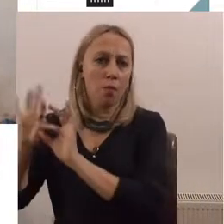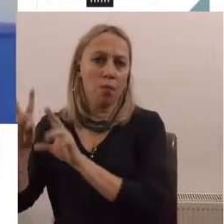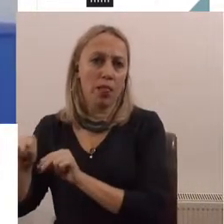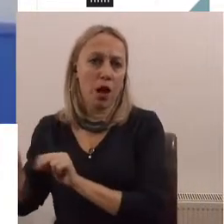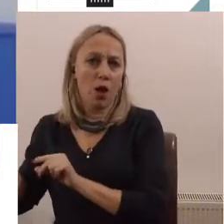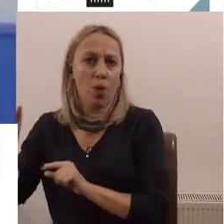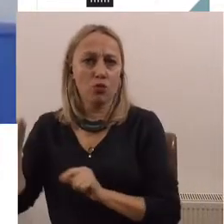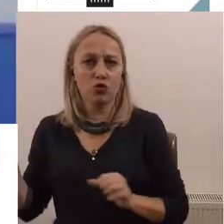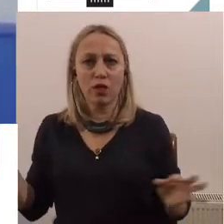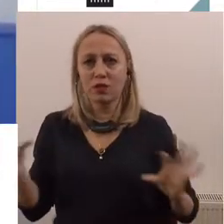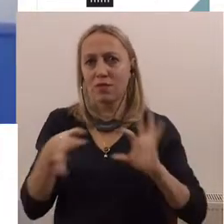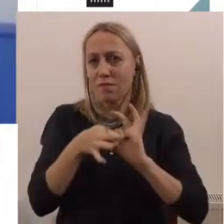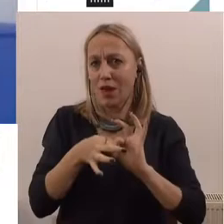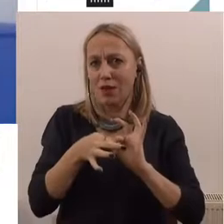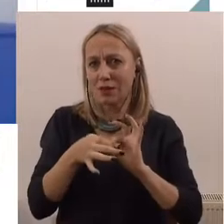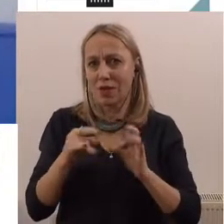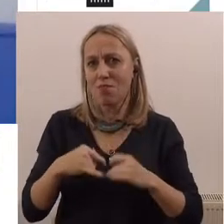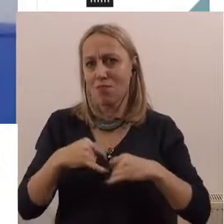because we